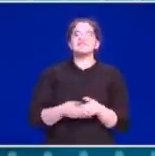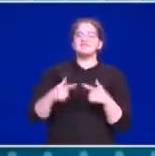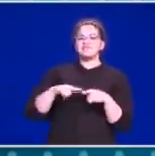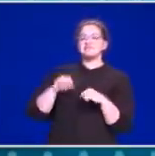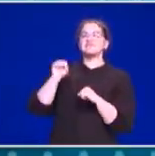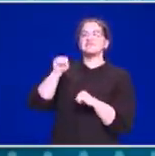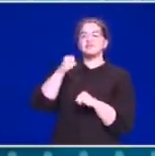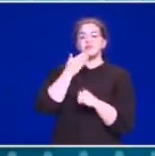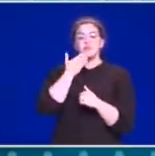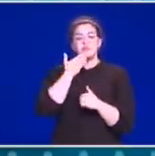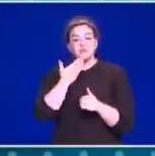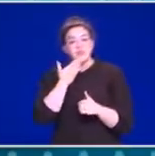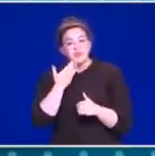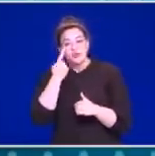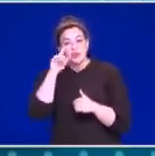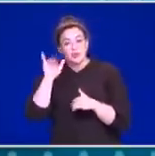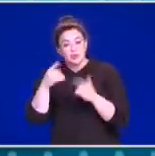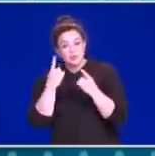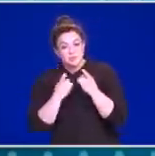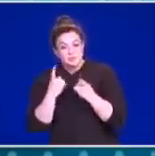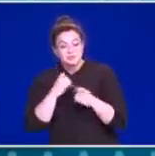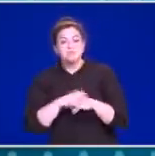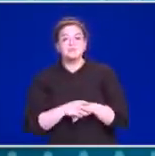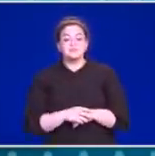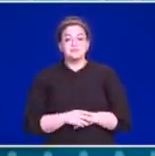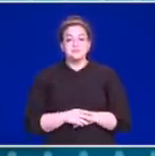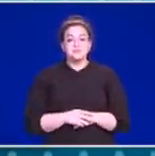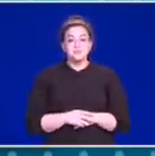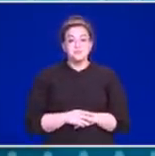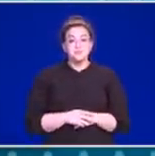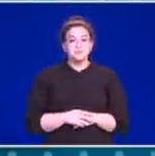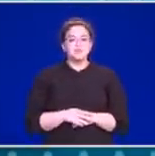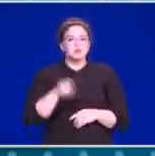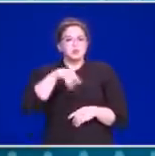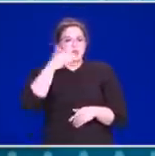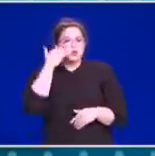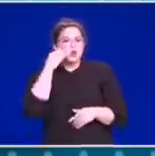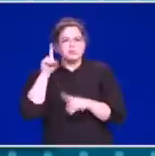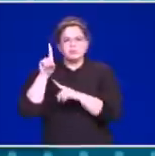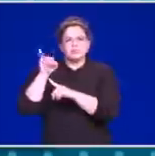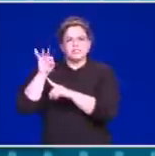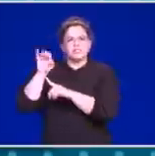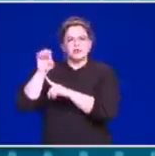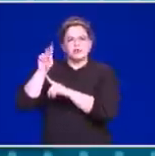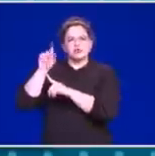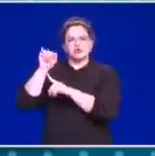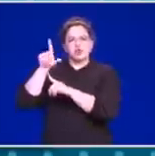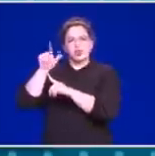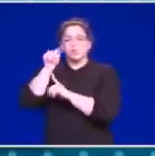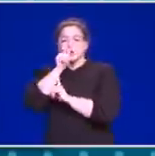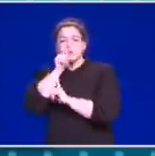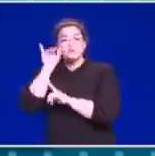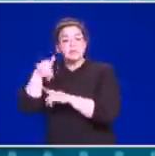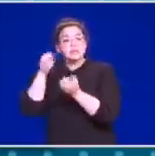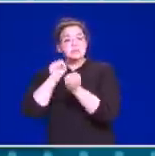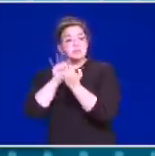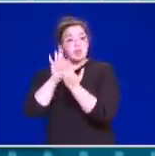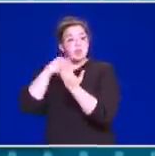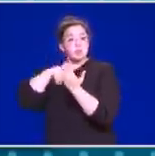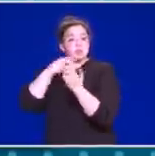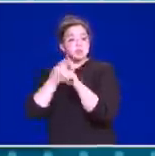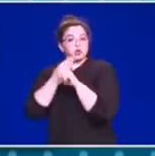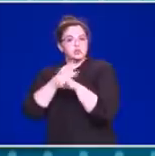thank you, Michael, and thanks for that question. So as you know, differential privacy is the method that we're choosing to protect